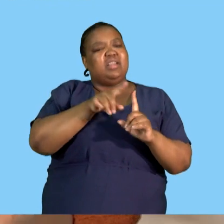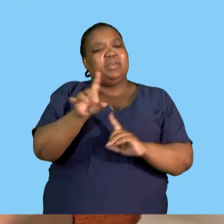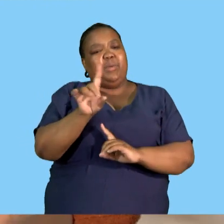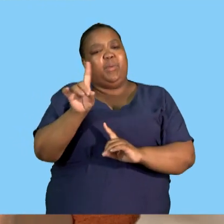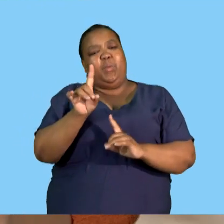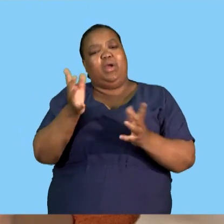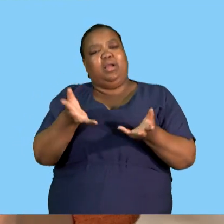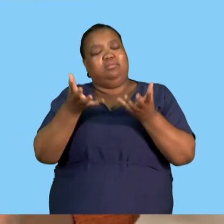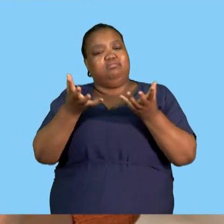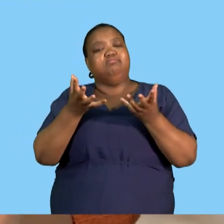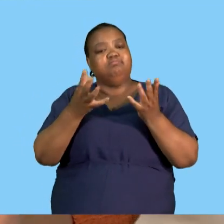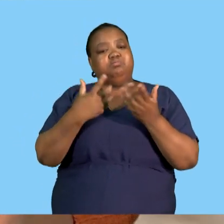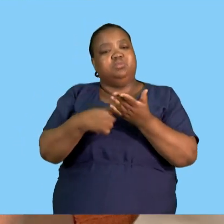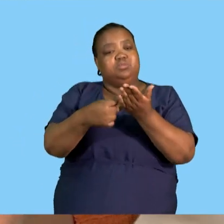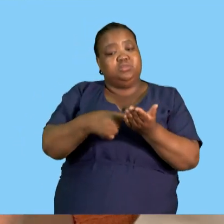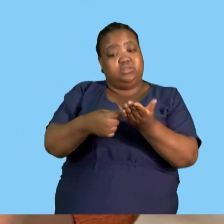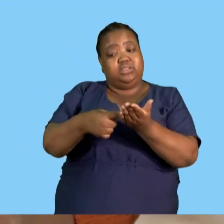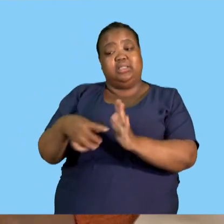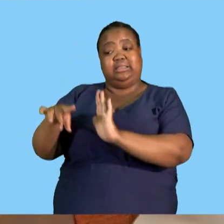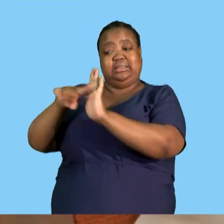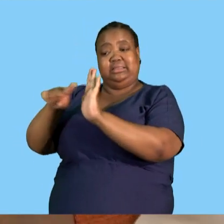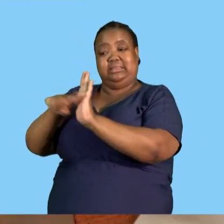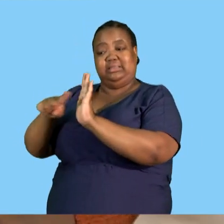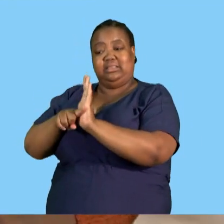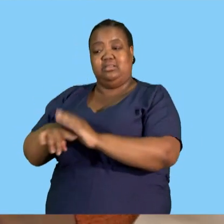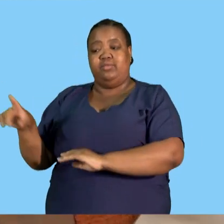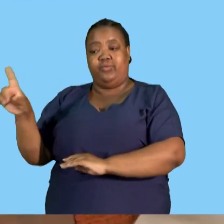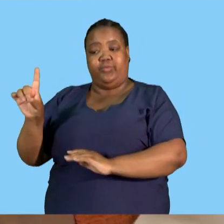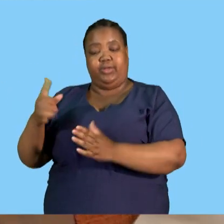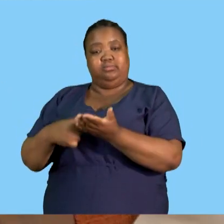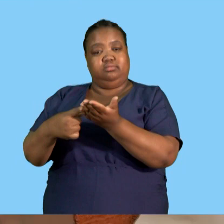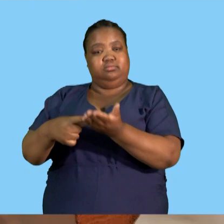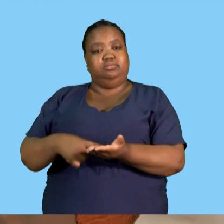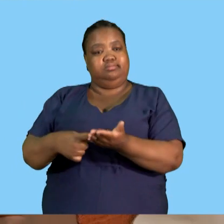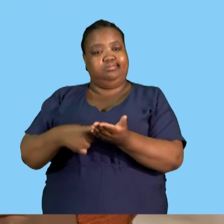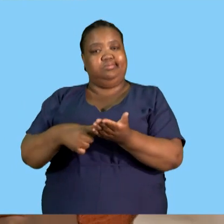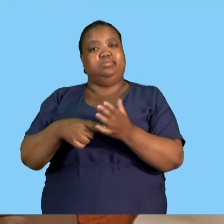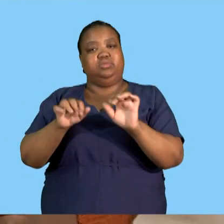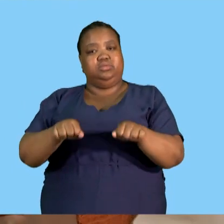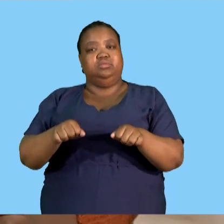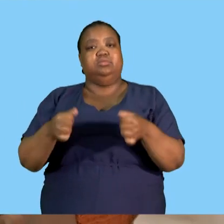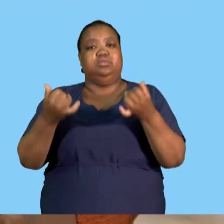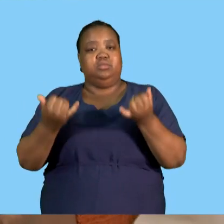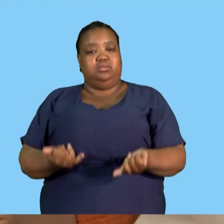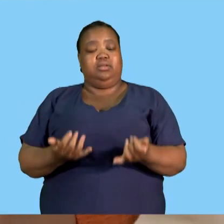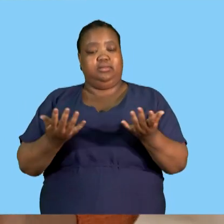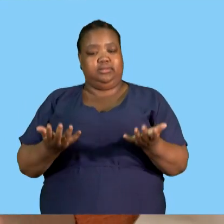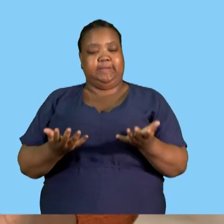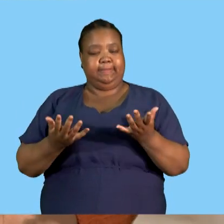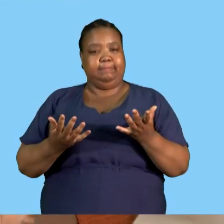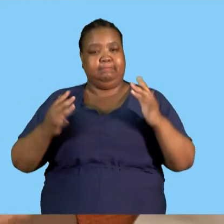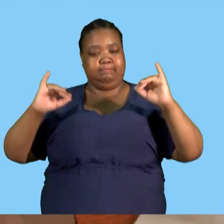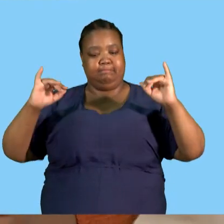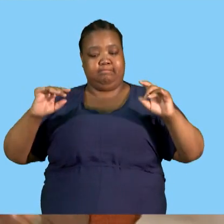What are the advantages of this particular idea? And what are the disadvantages of this particular idea? So we